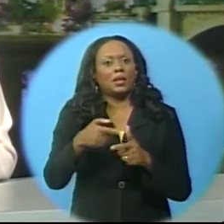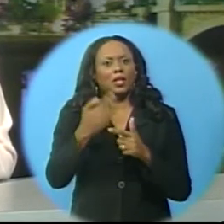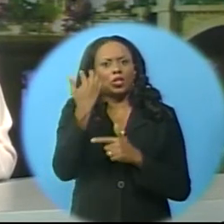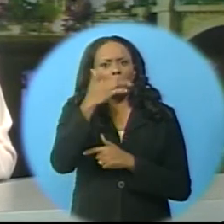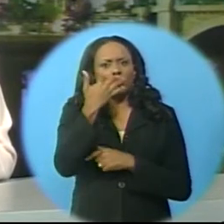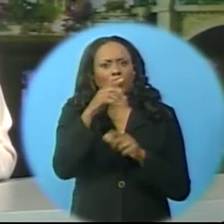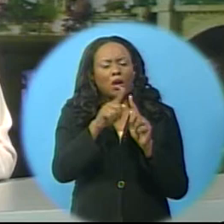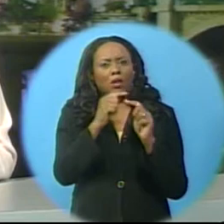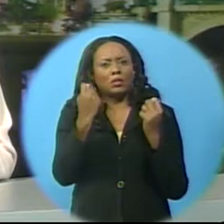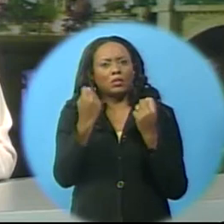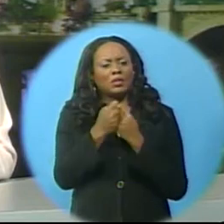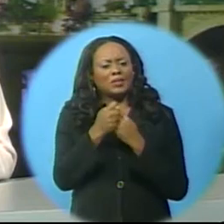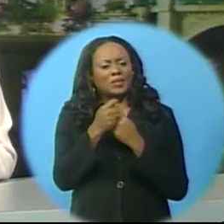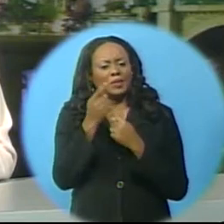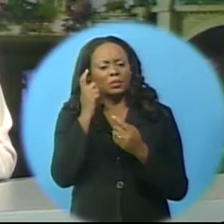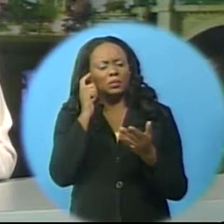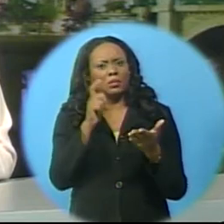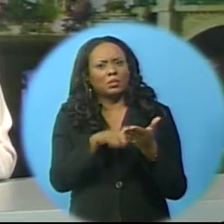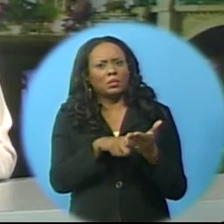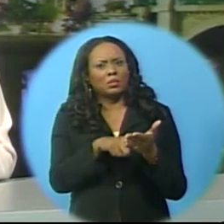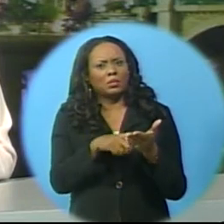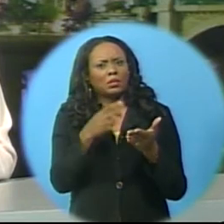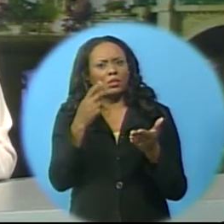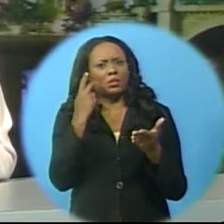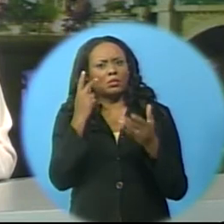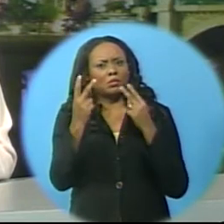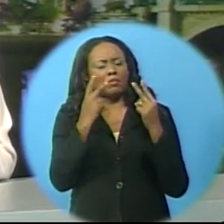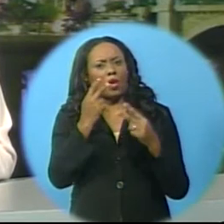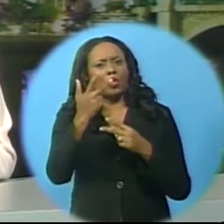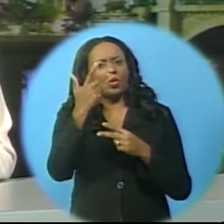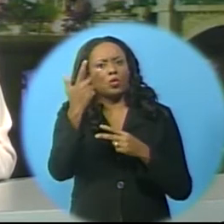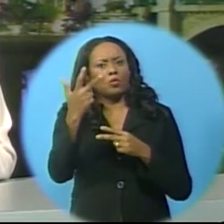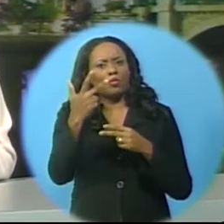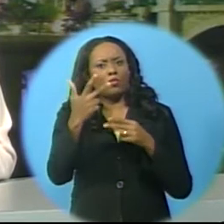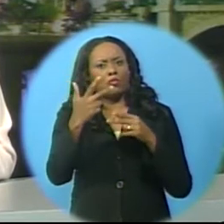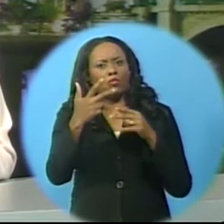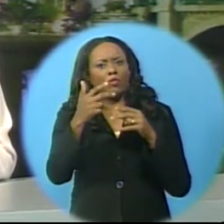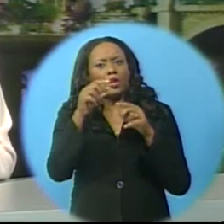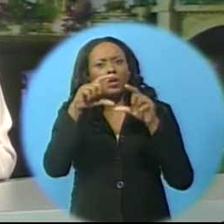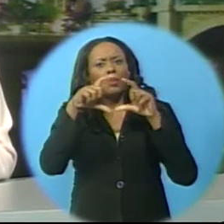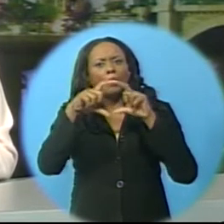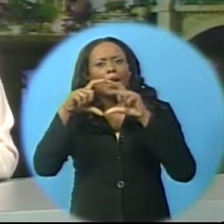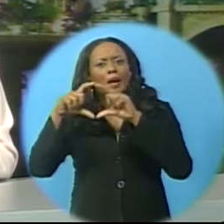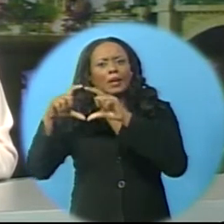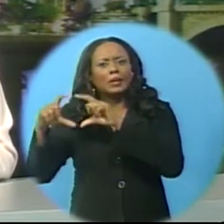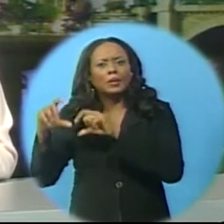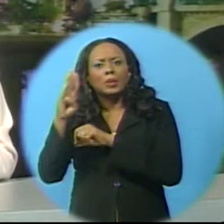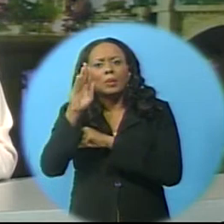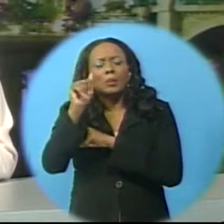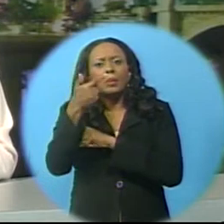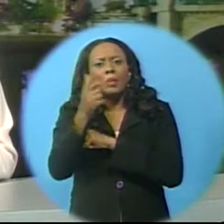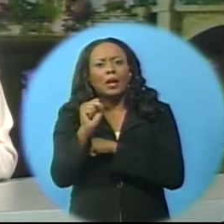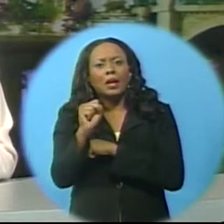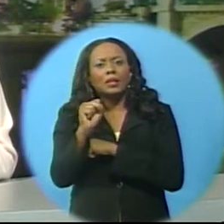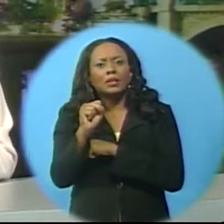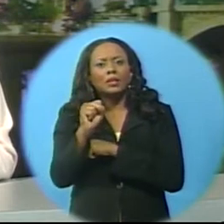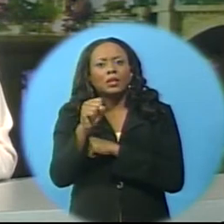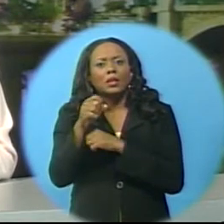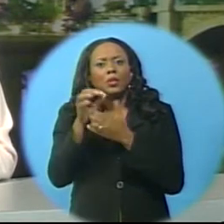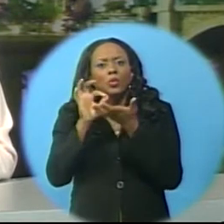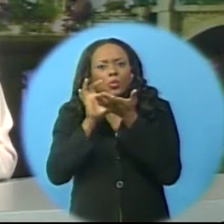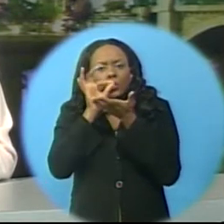drug squad personnel Where three transparent Taped packages Containing three kilos Of cocaine With a street value Of